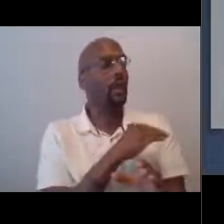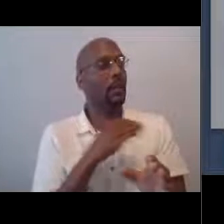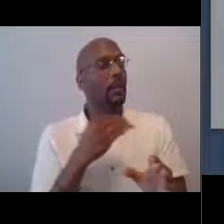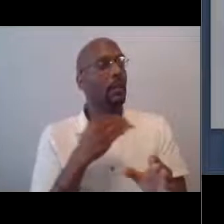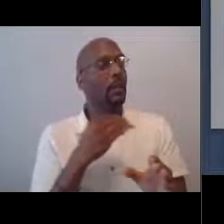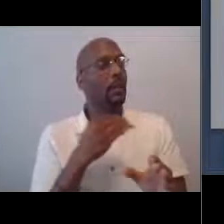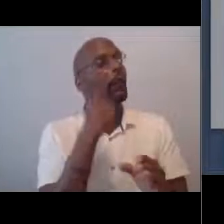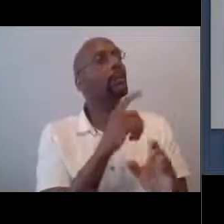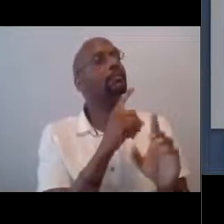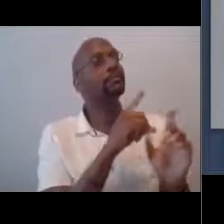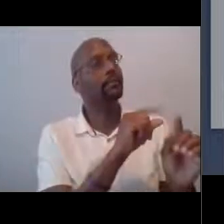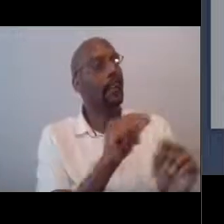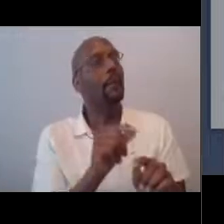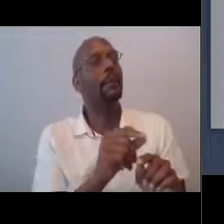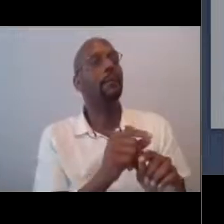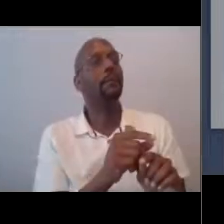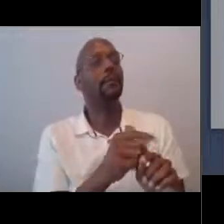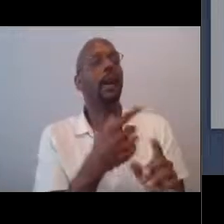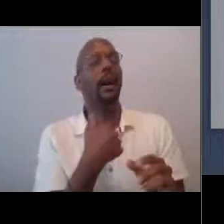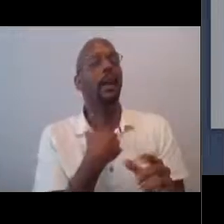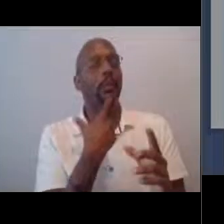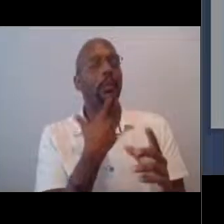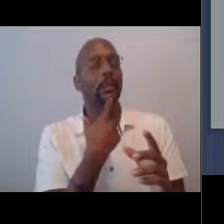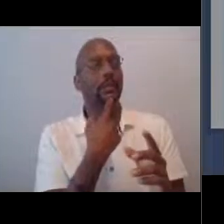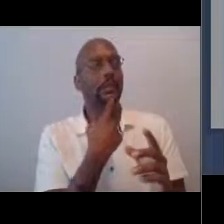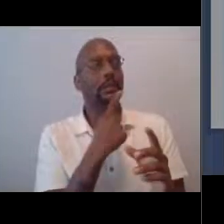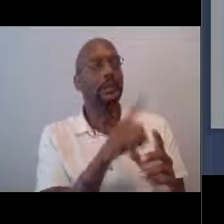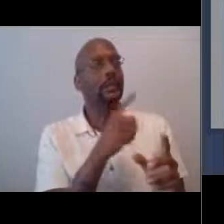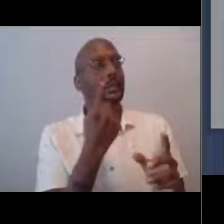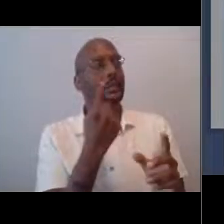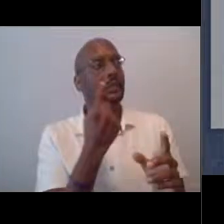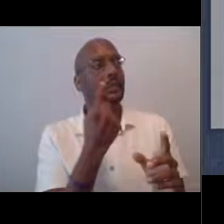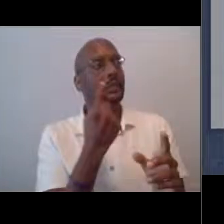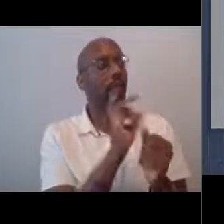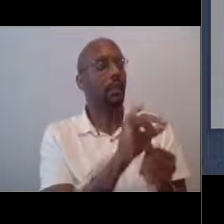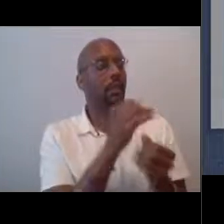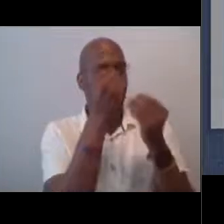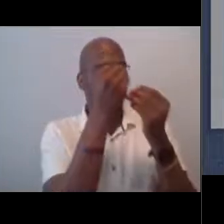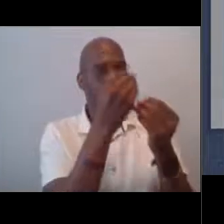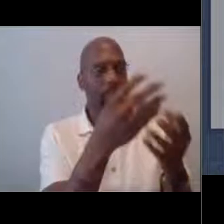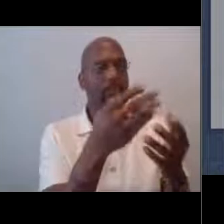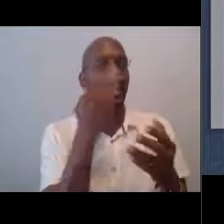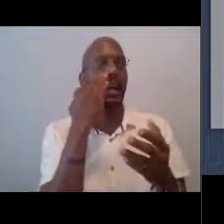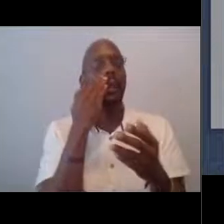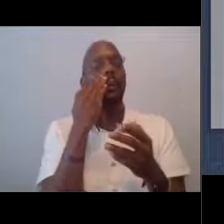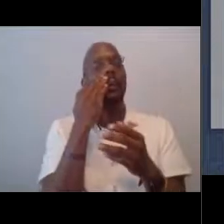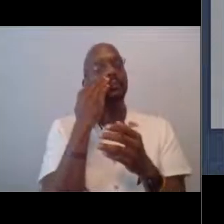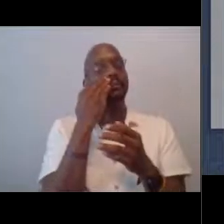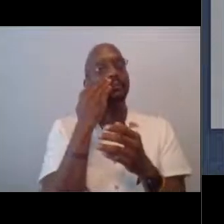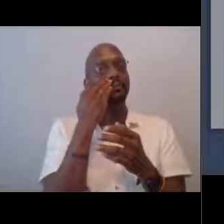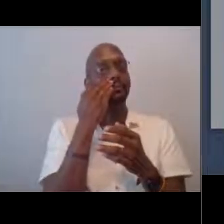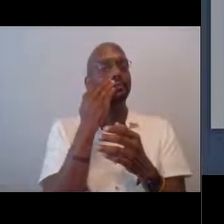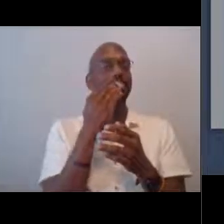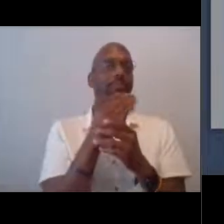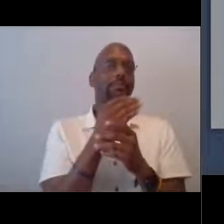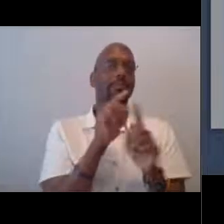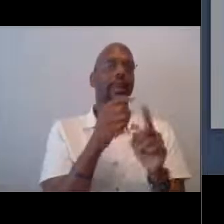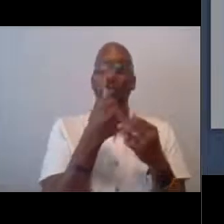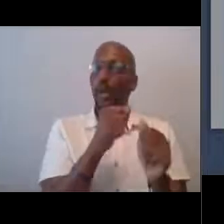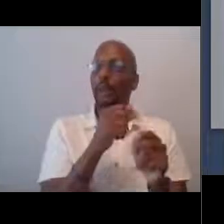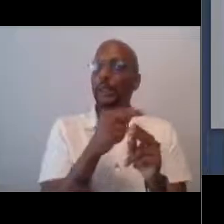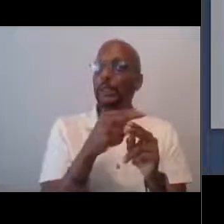just briefly respond, I know we're probably a little behind on time, but I'll try to be very brief.